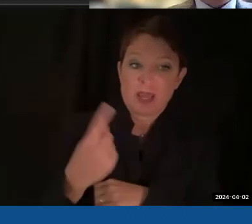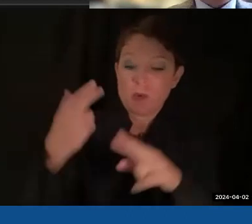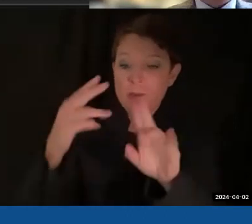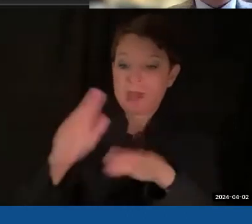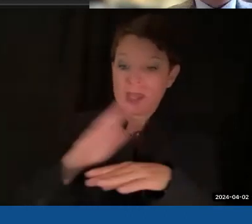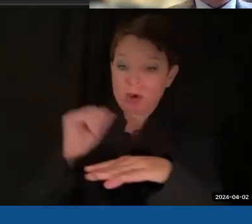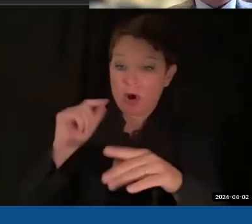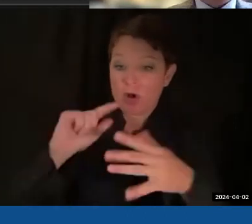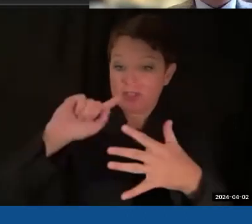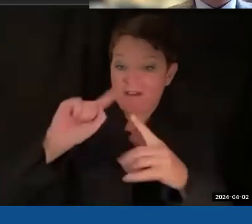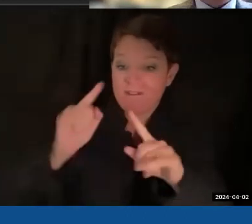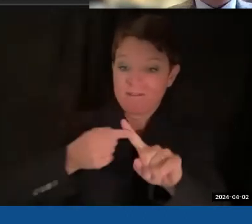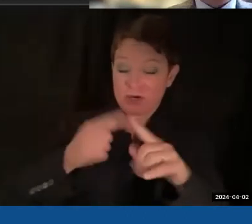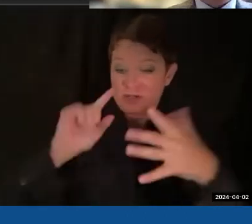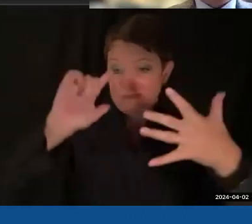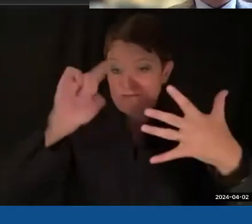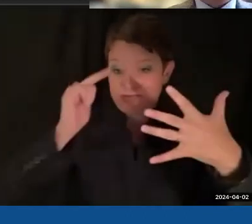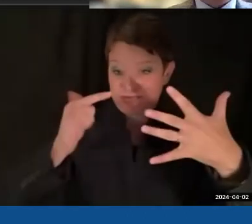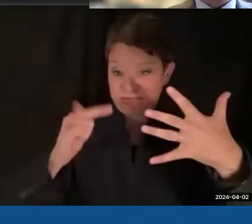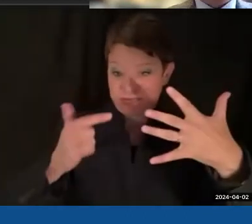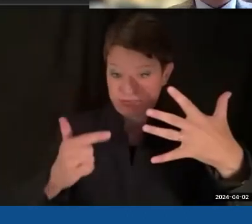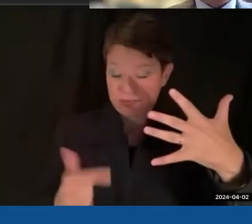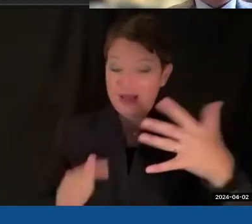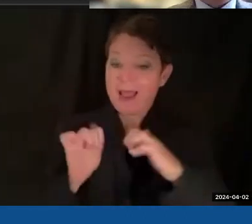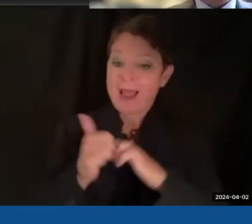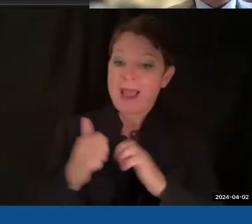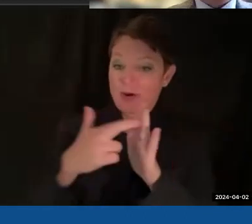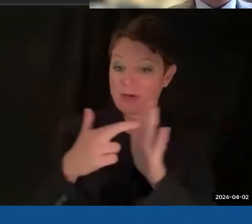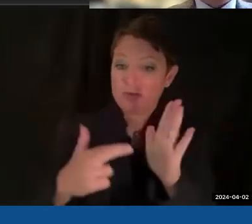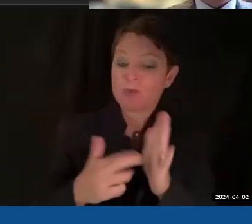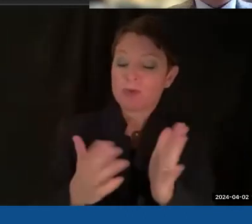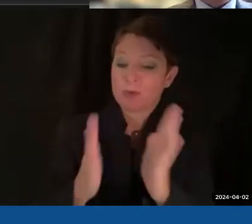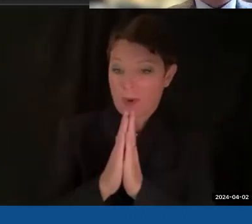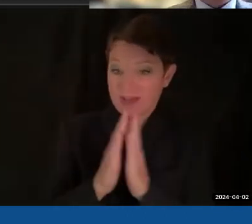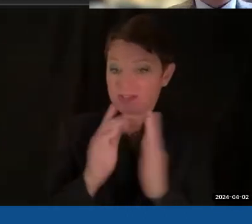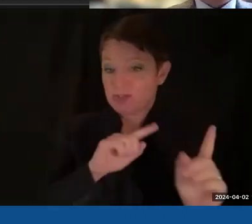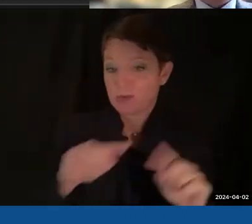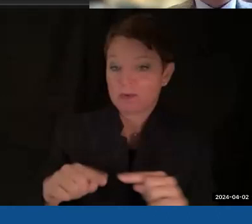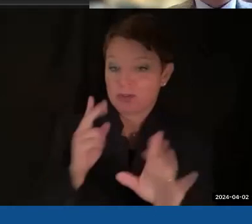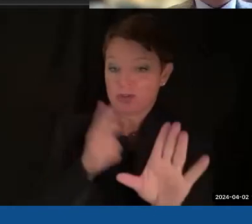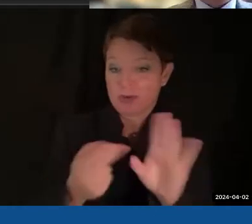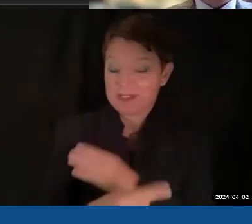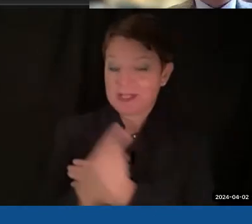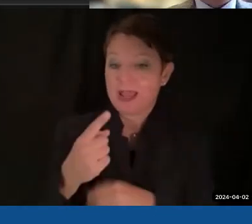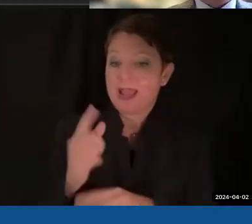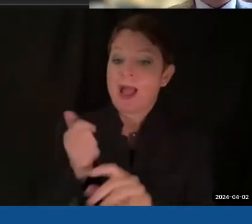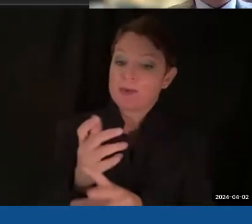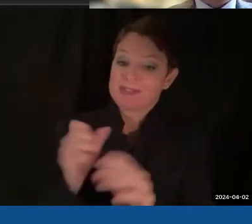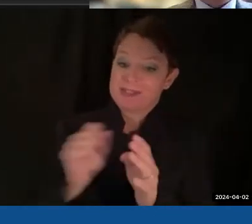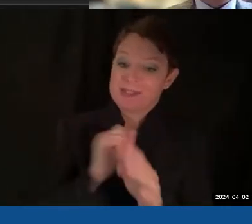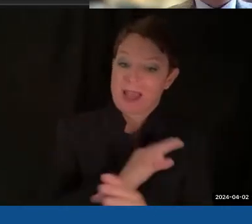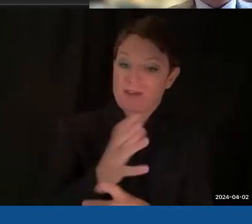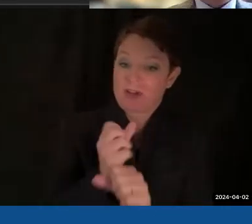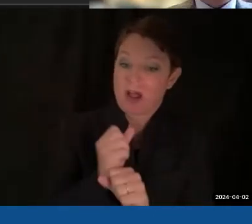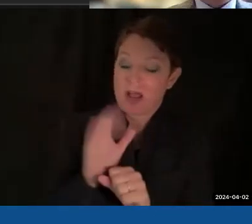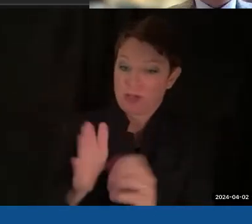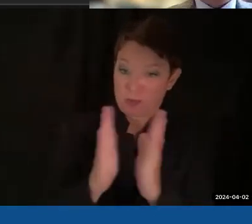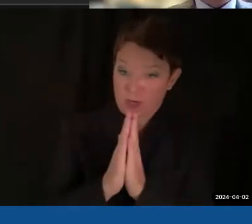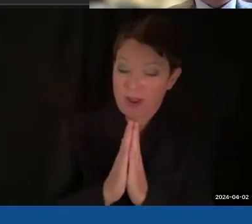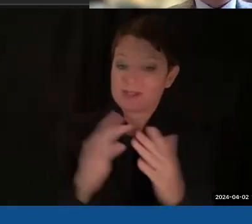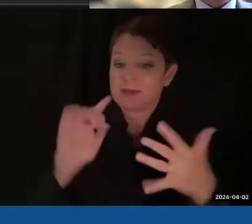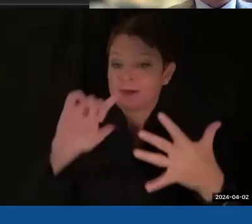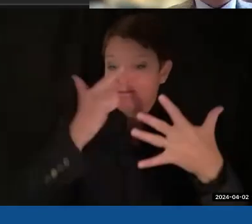called on in the order in which the request was received by staff. And as you may have